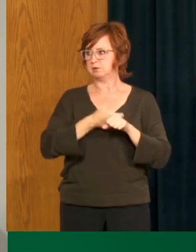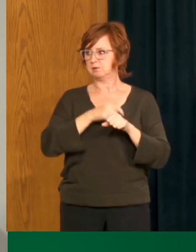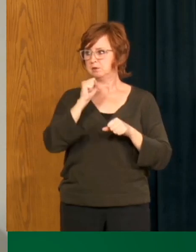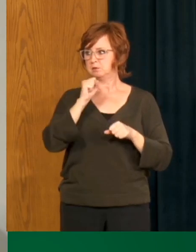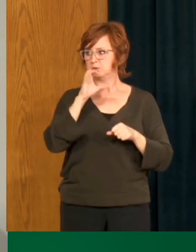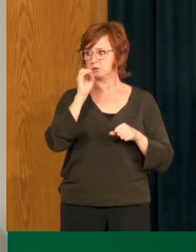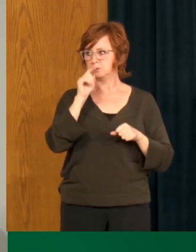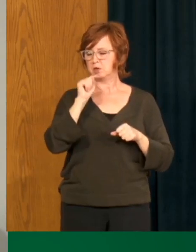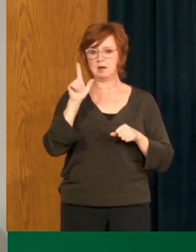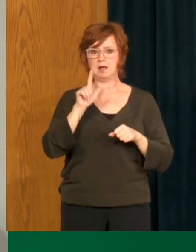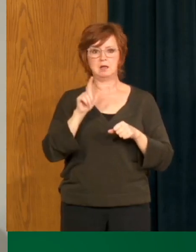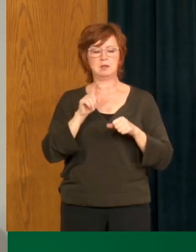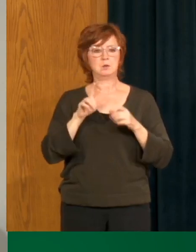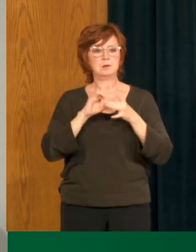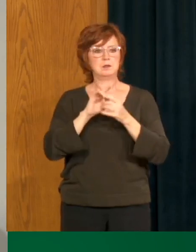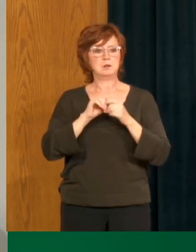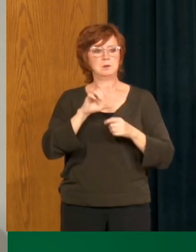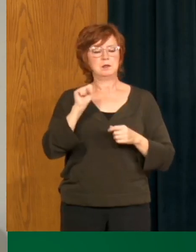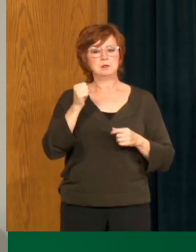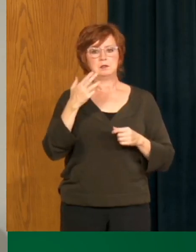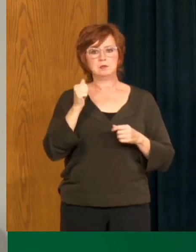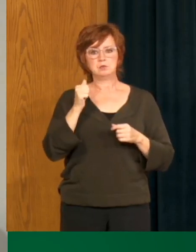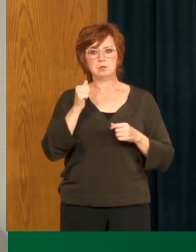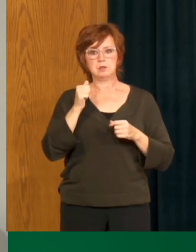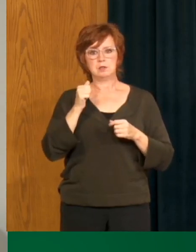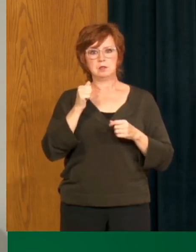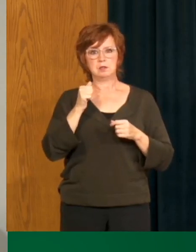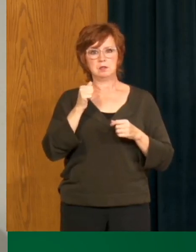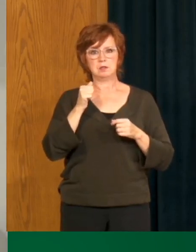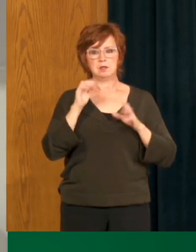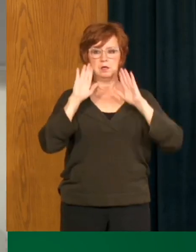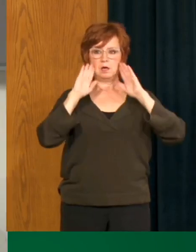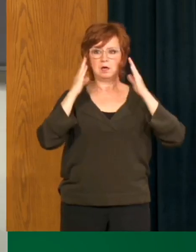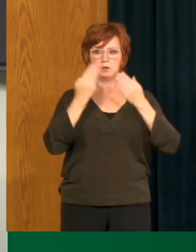Livingston on the ongoing work of the SHA with the Hatarian Safety Council?